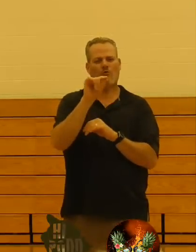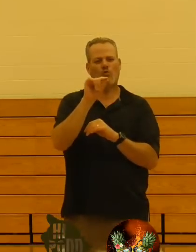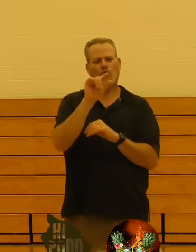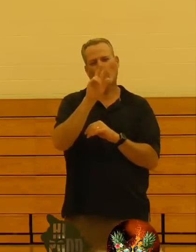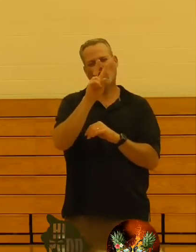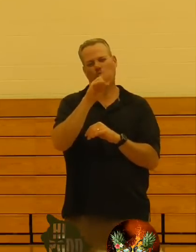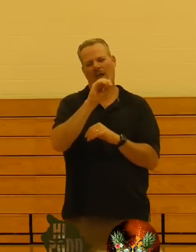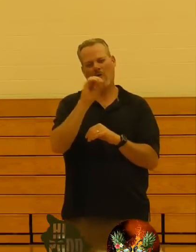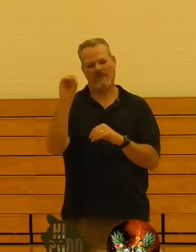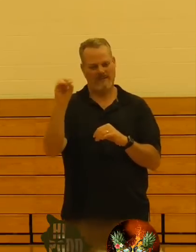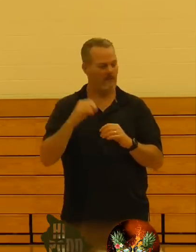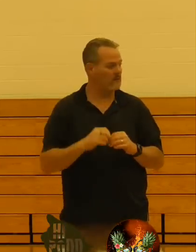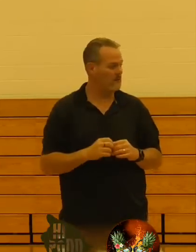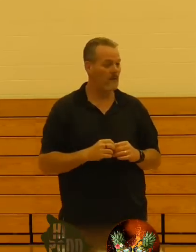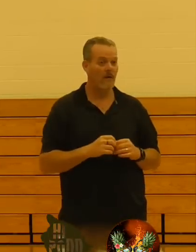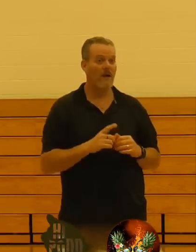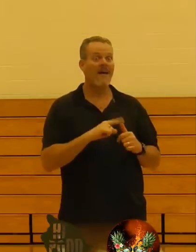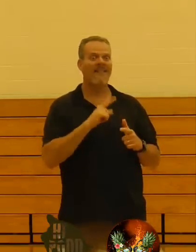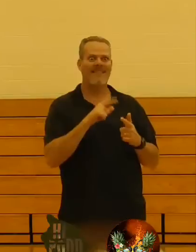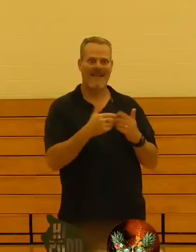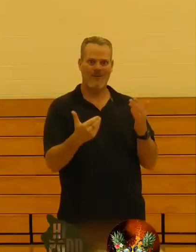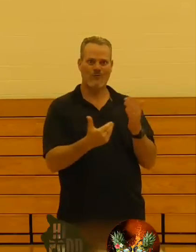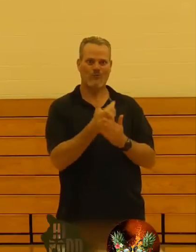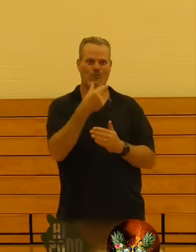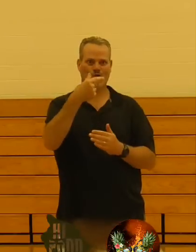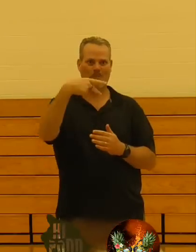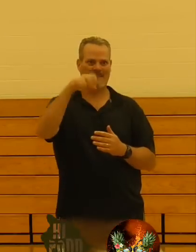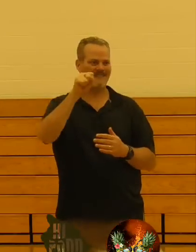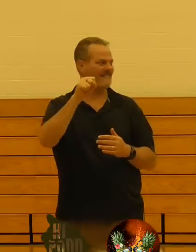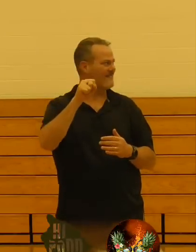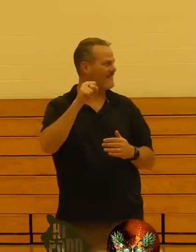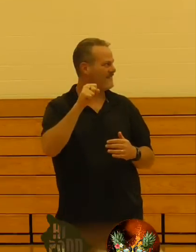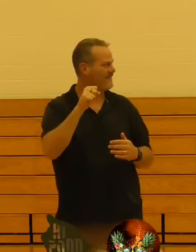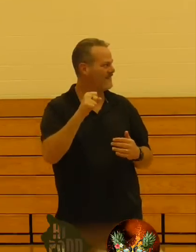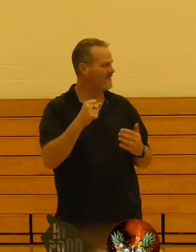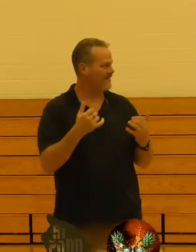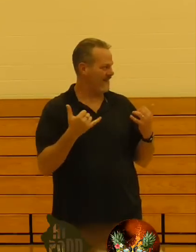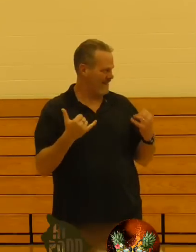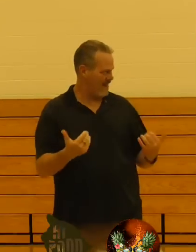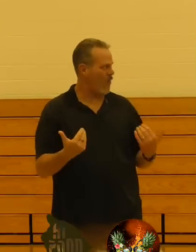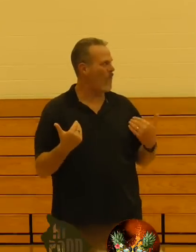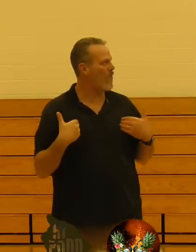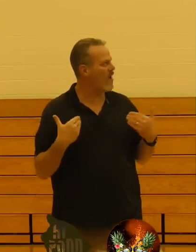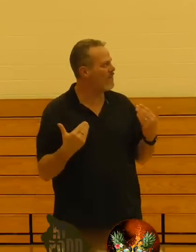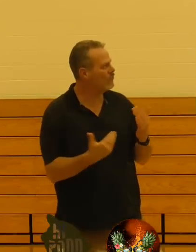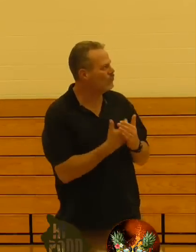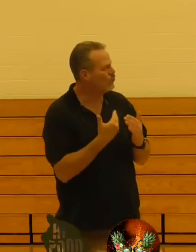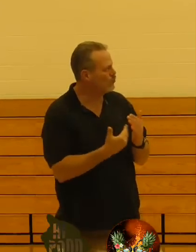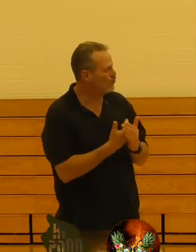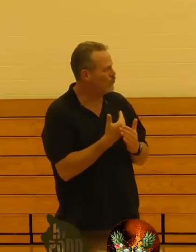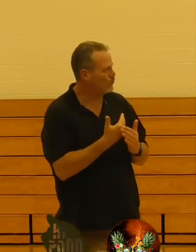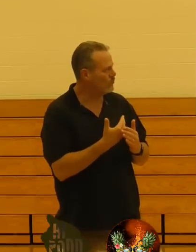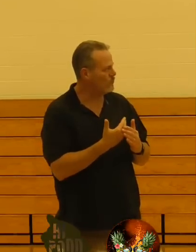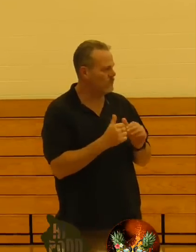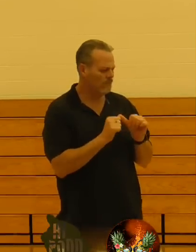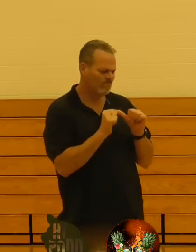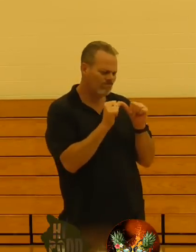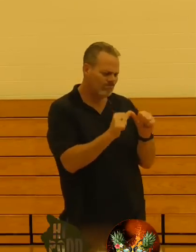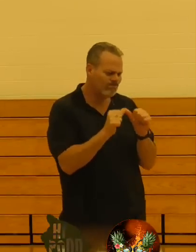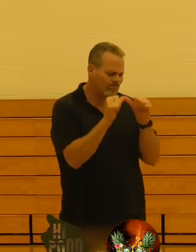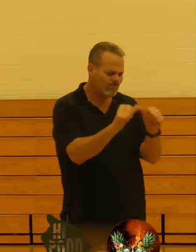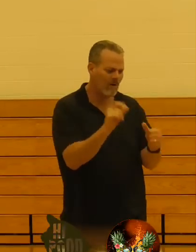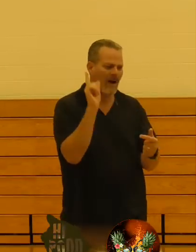Okay, then GPS came online. And now we have these line lengths, and we continue that up until